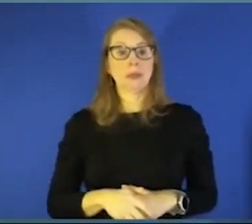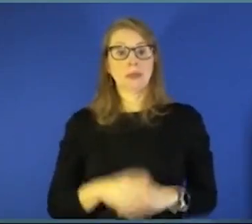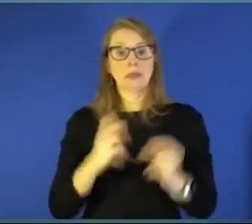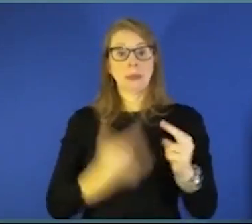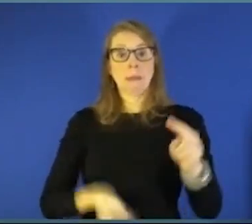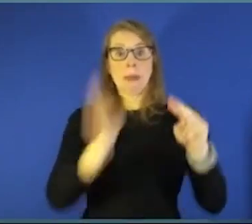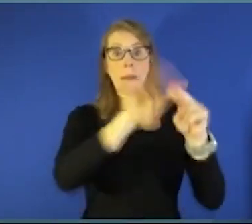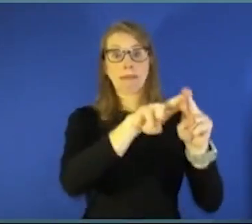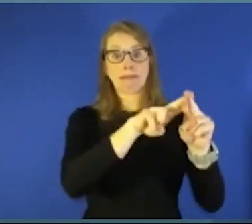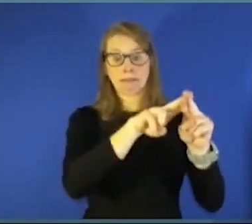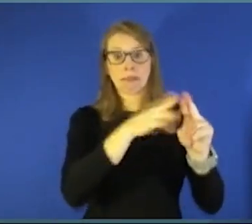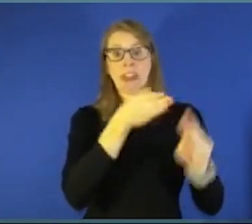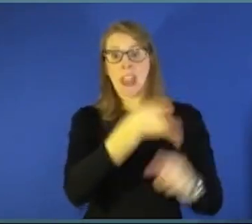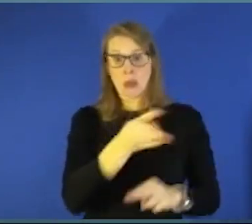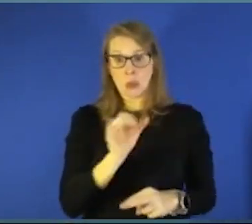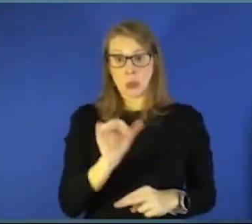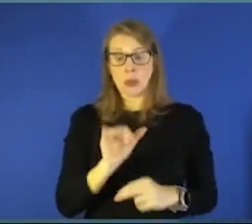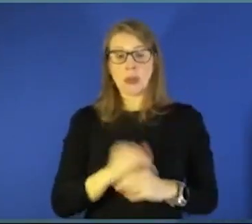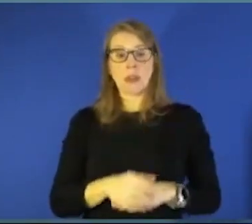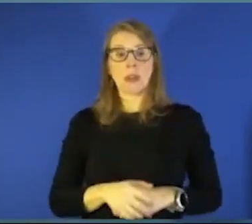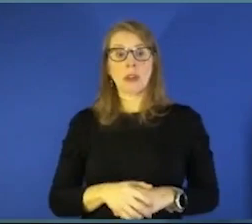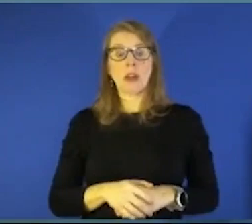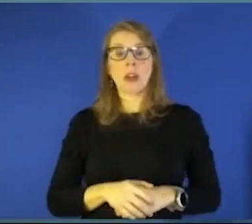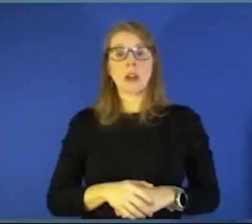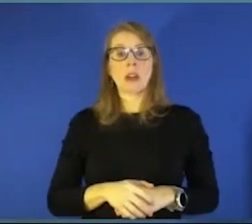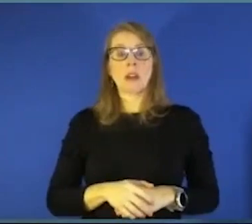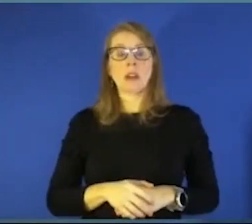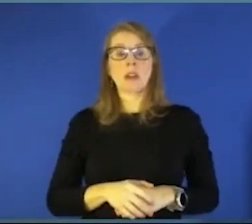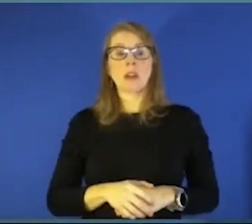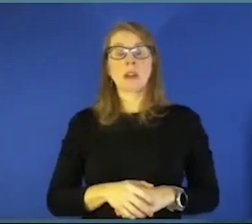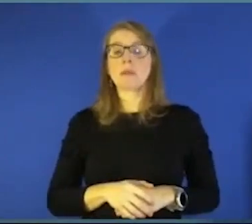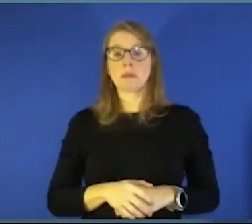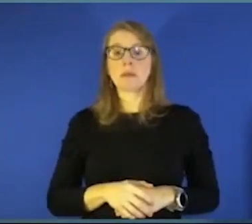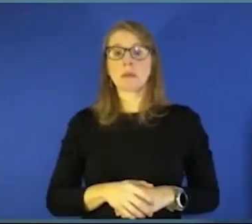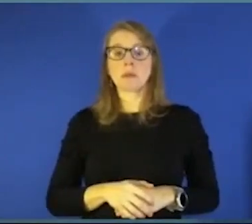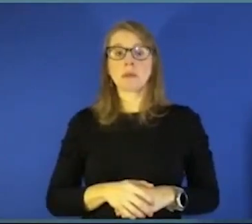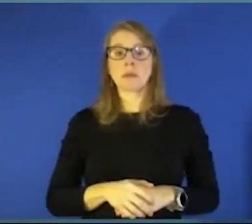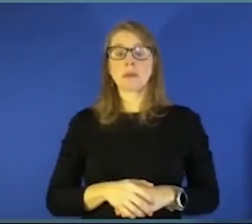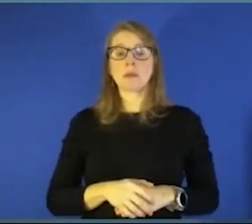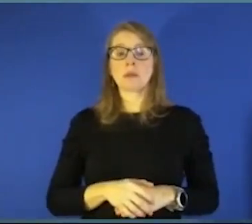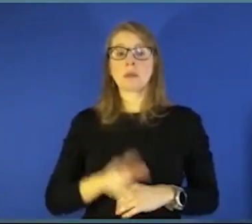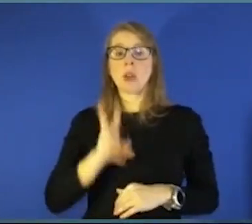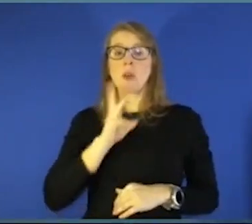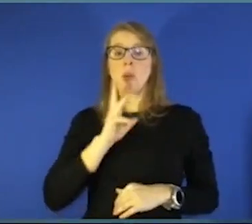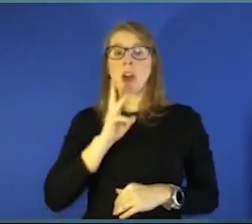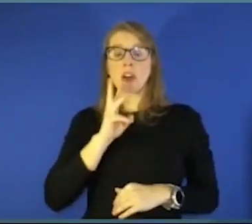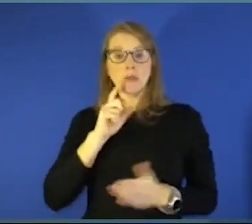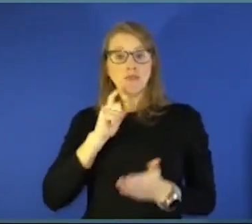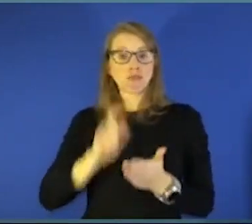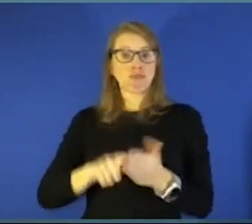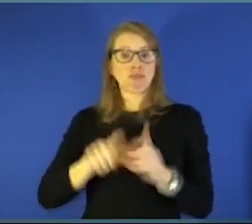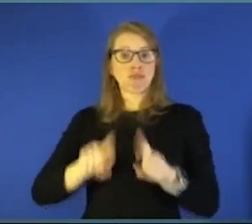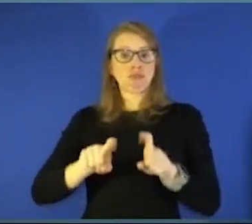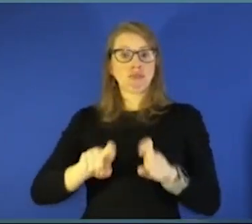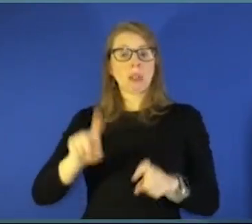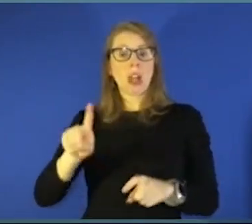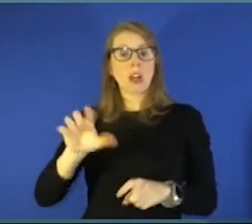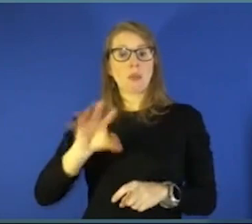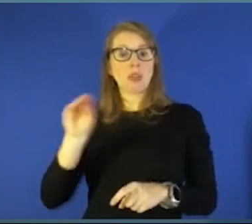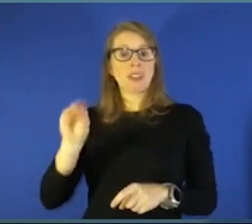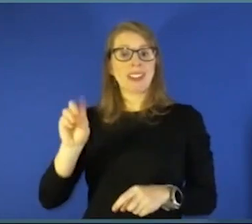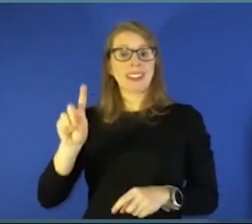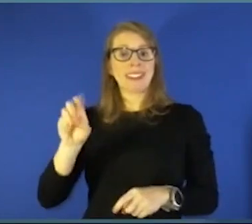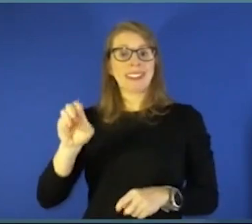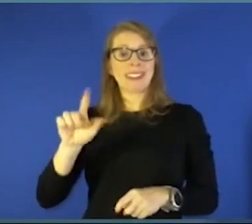uptick there. Our watershed is still 100% Delta, although we are vigilant that we